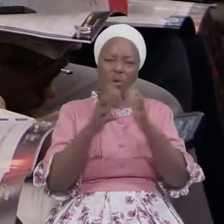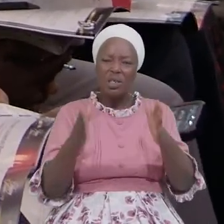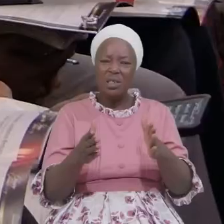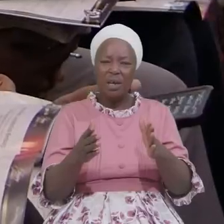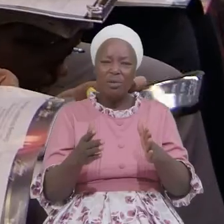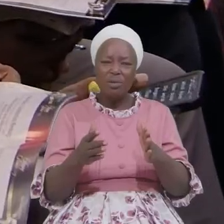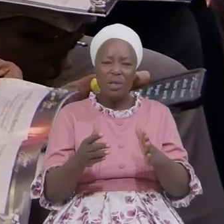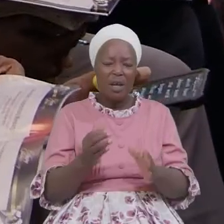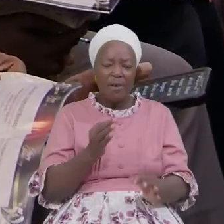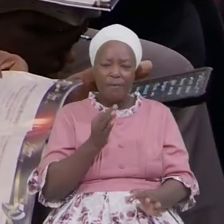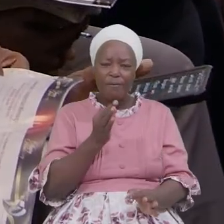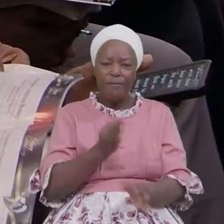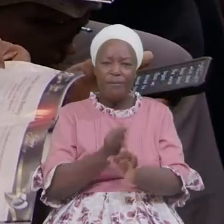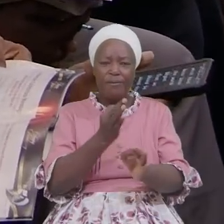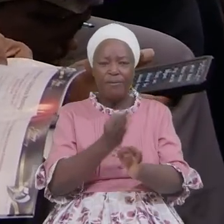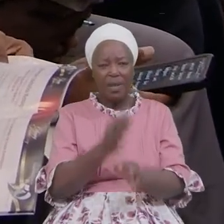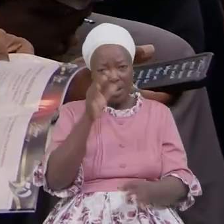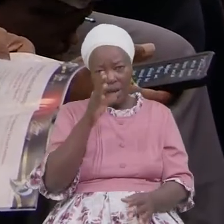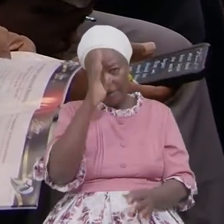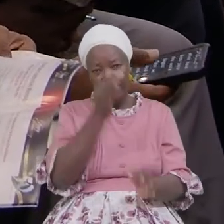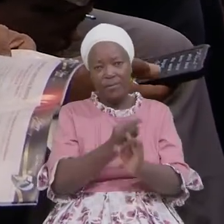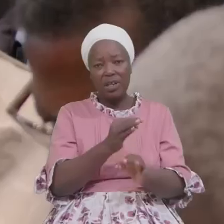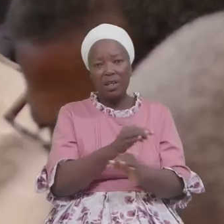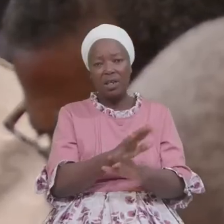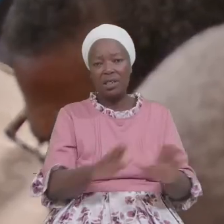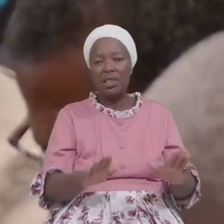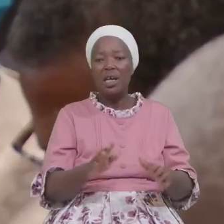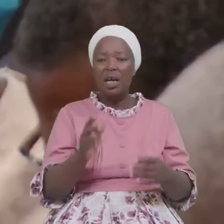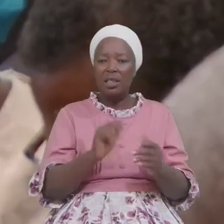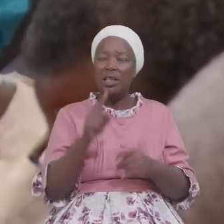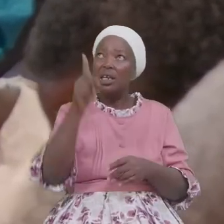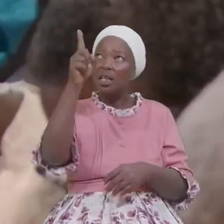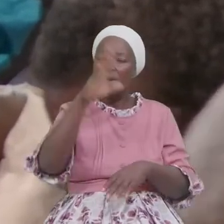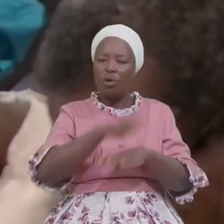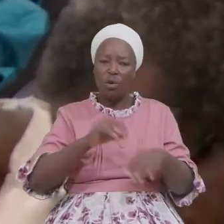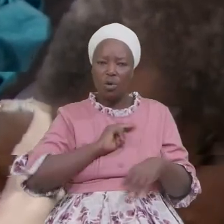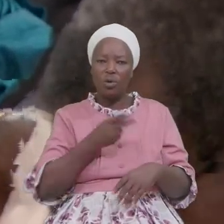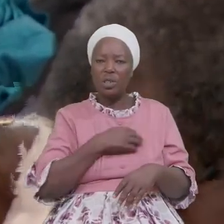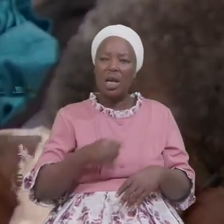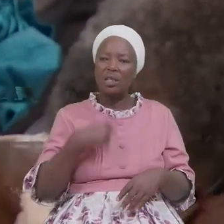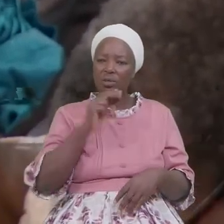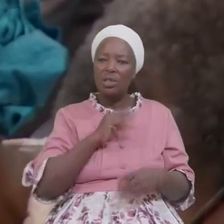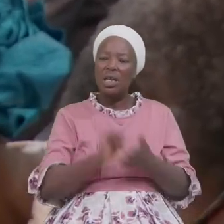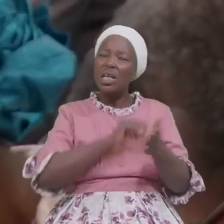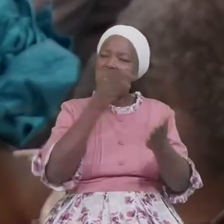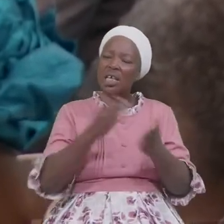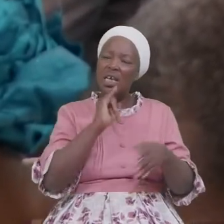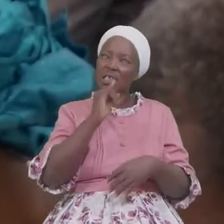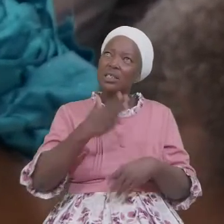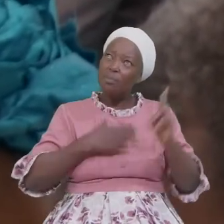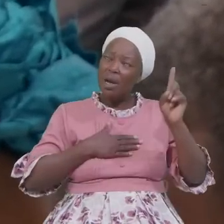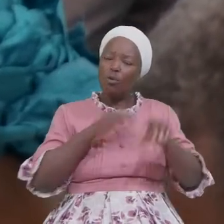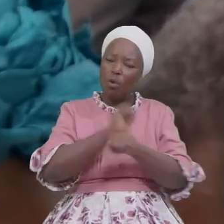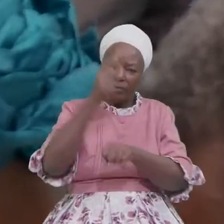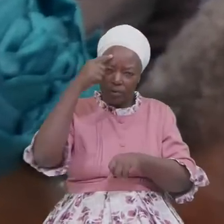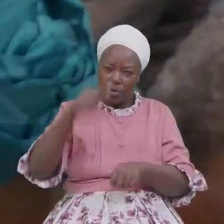faithlessness. He calls us and he tells us, here is my commission for you. Here is my commandment for